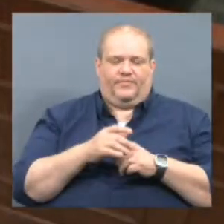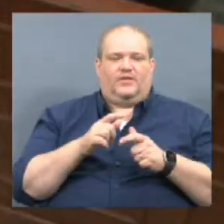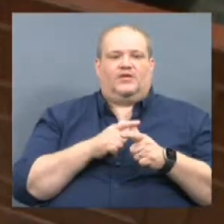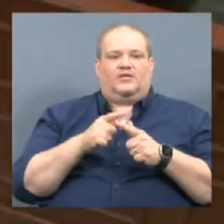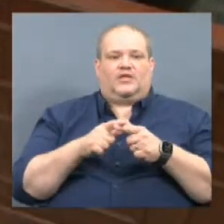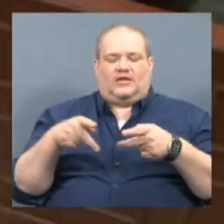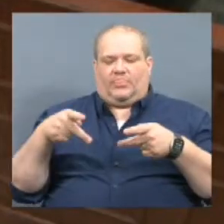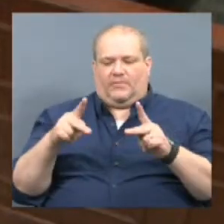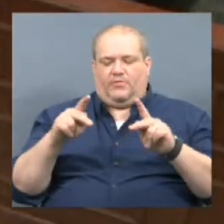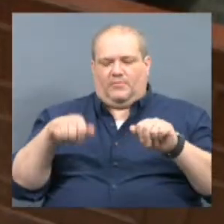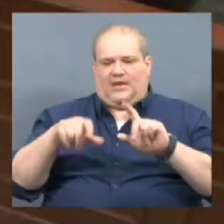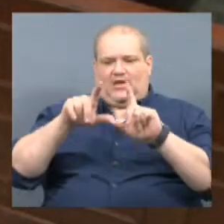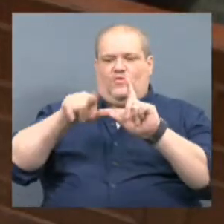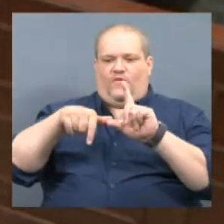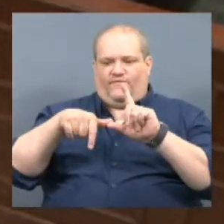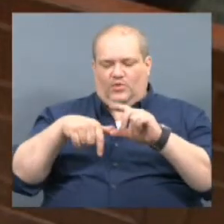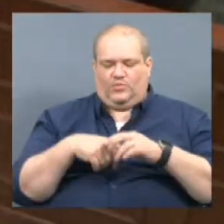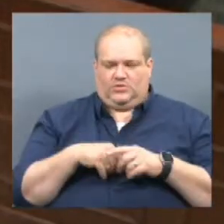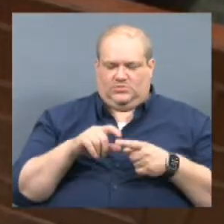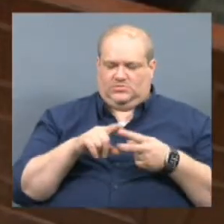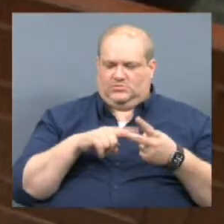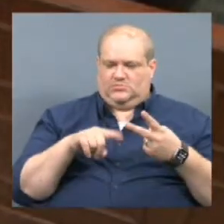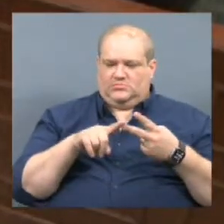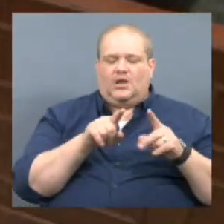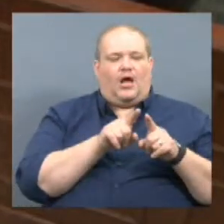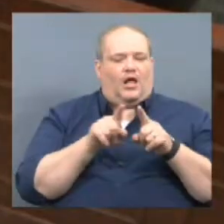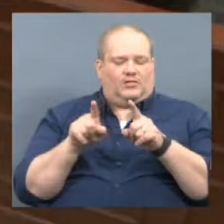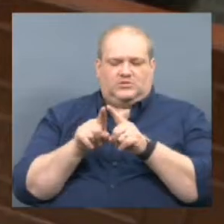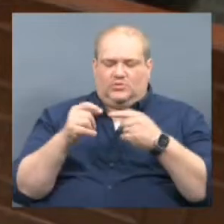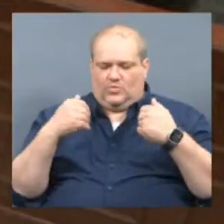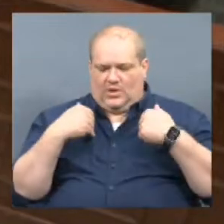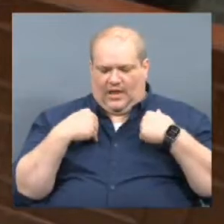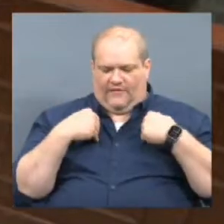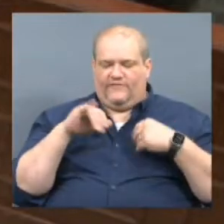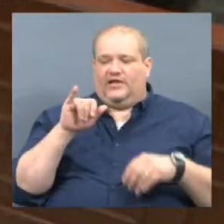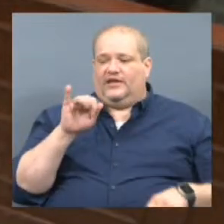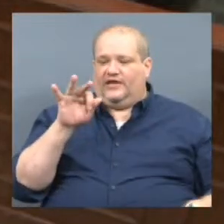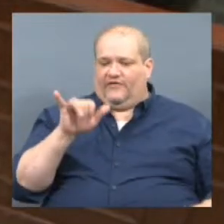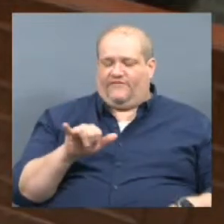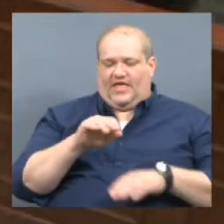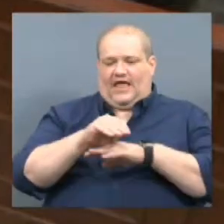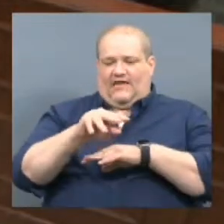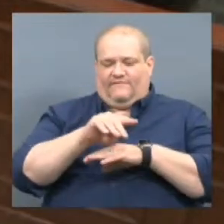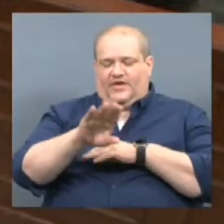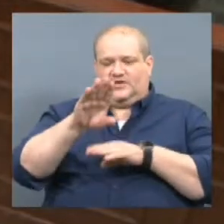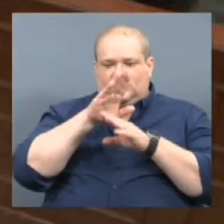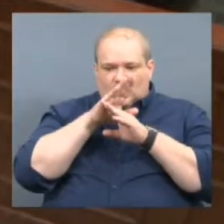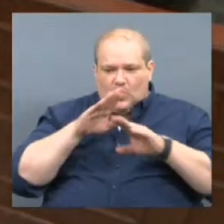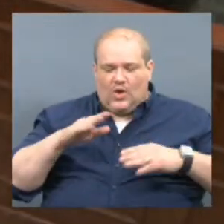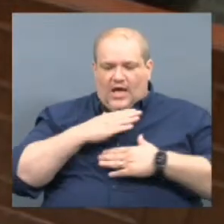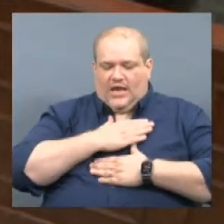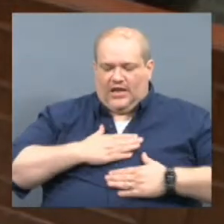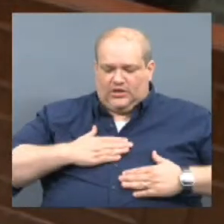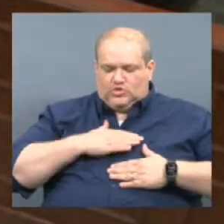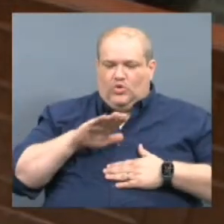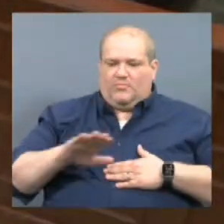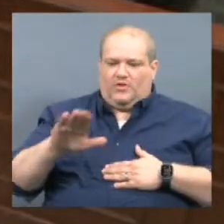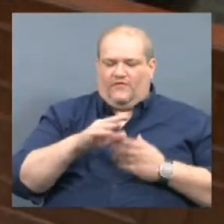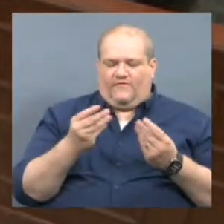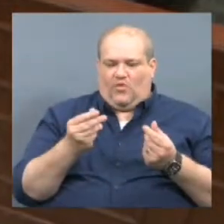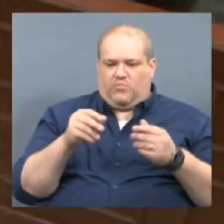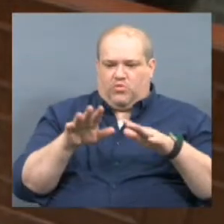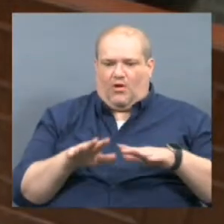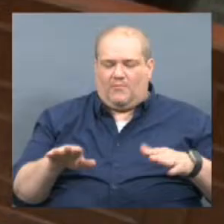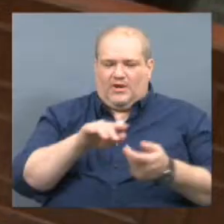that the permit could possibly be revoked. Also, you would have, if this affects your quiet enjoyment of your property, if